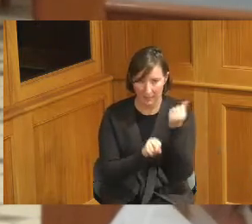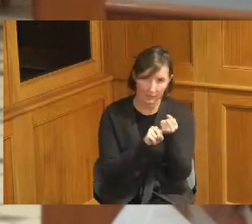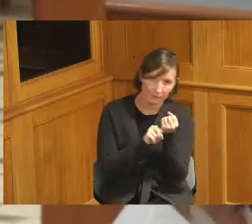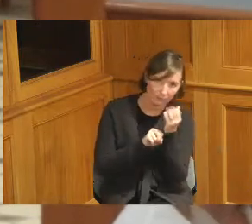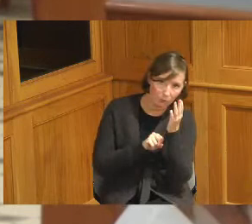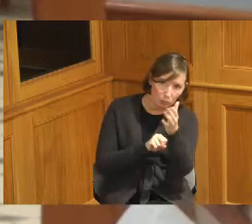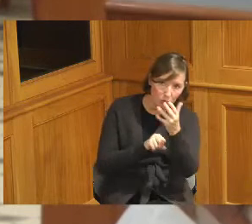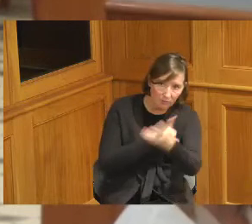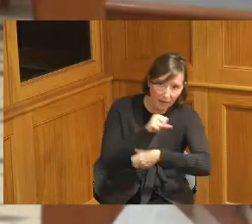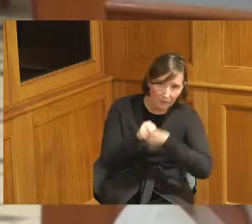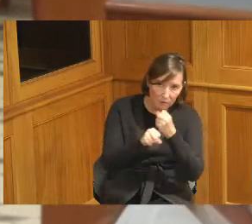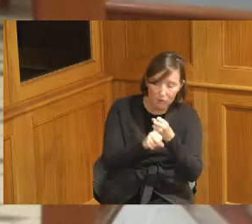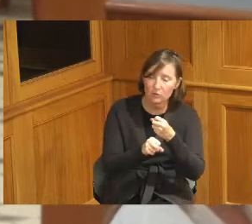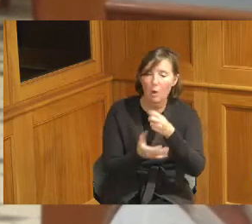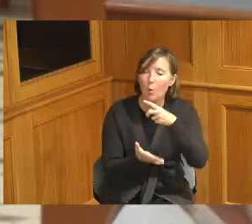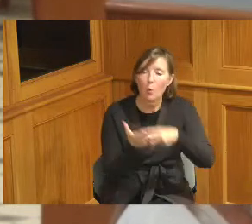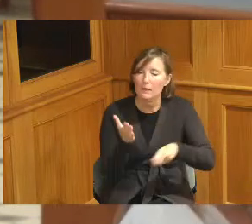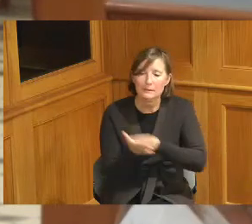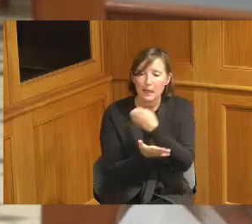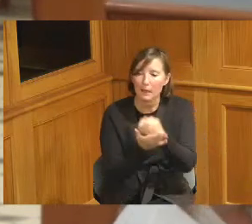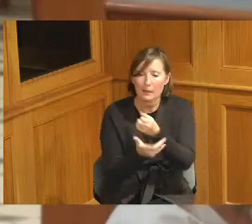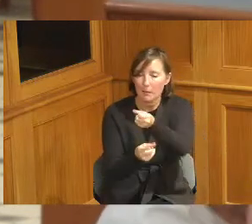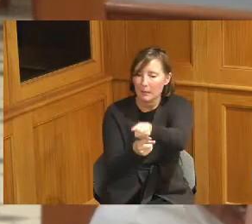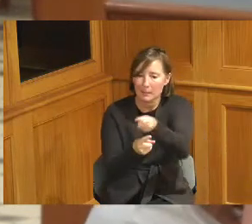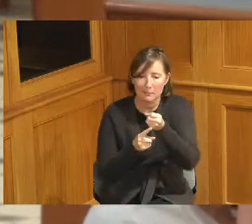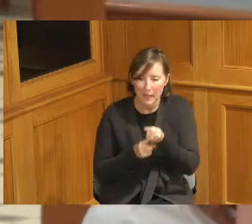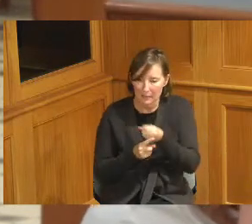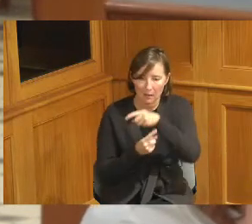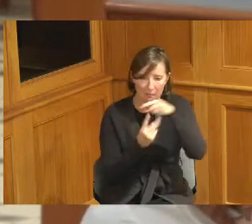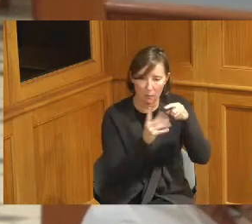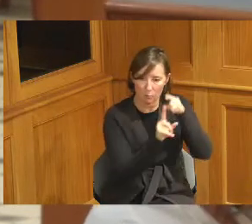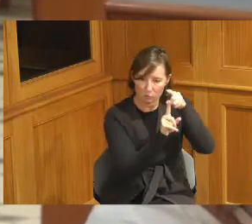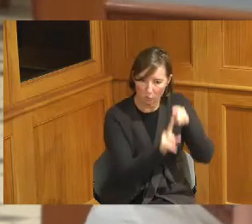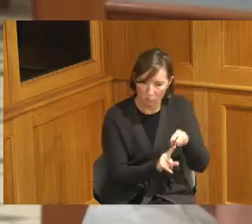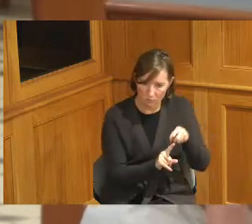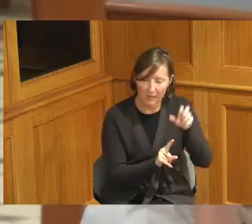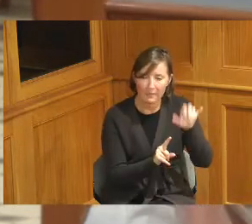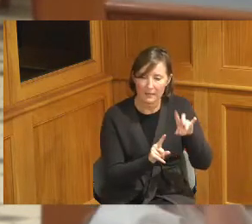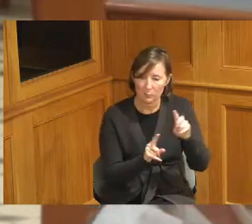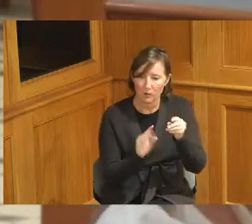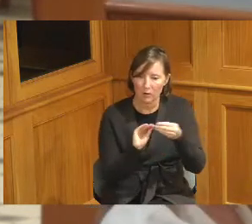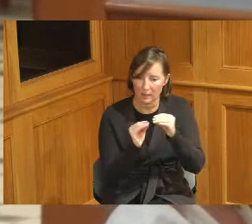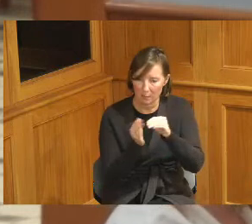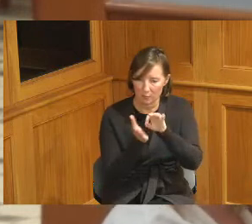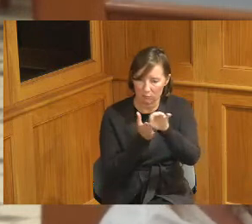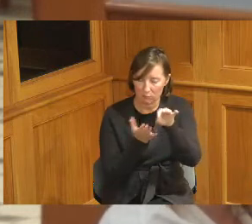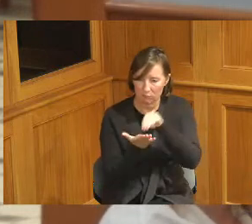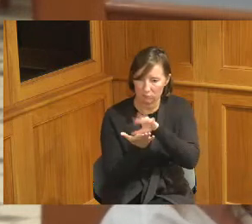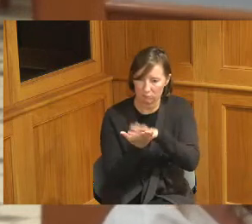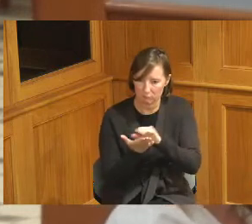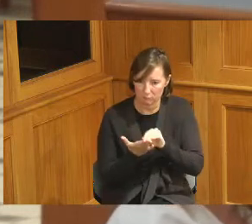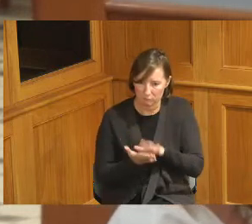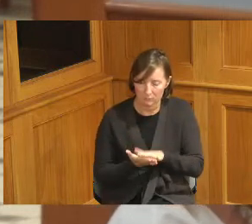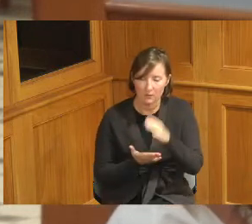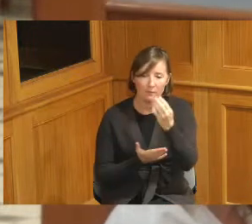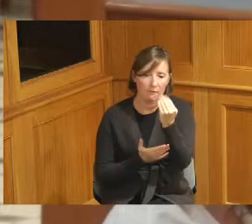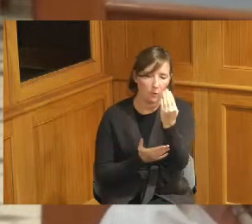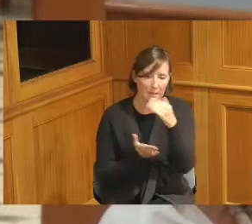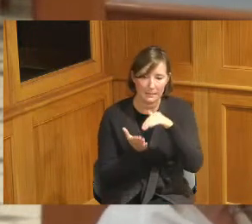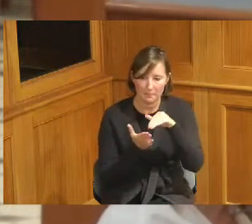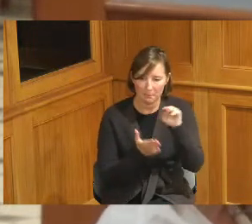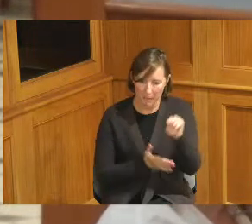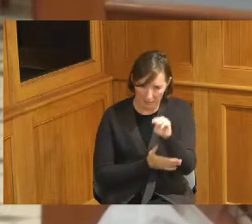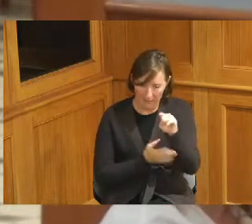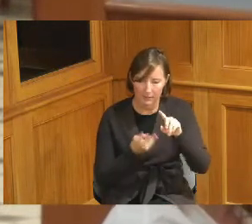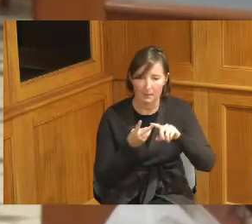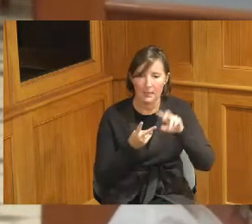what would be the economic impact of those goals? That's where those numbers came from. The 14 million a year and the 70 million